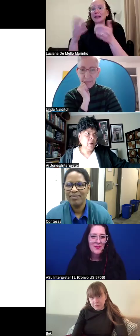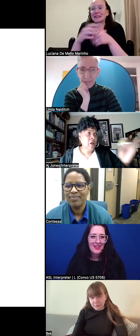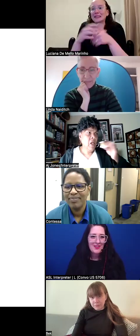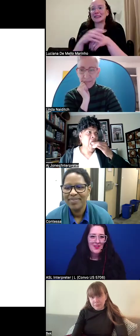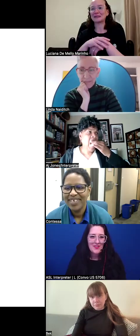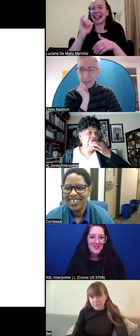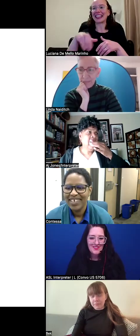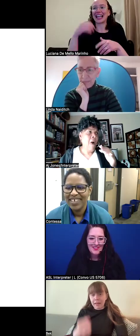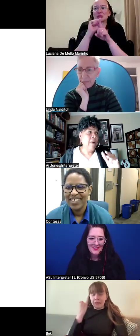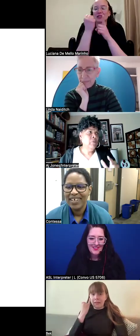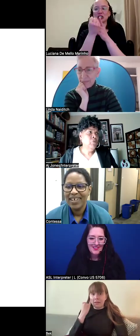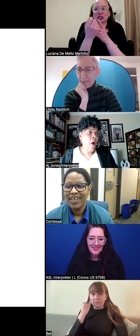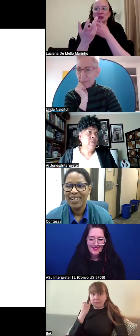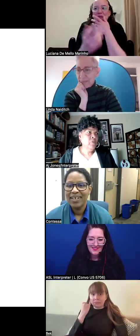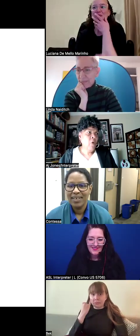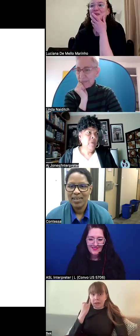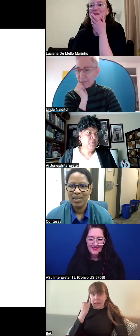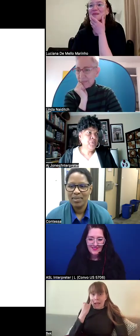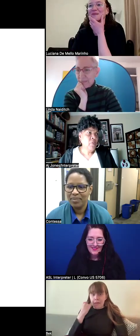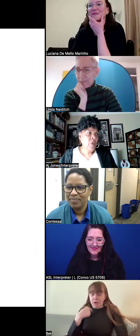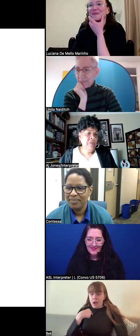Beck, what can you do?